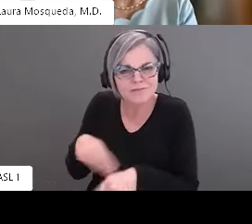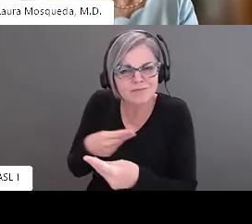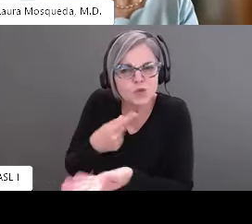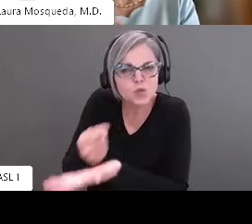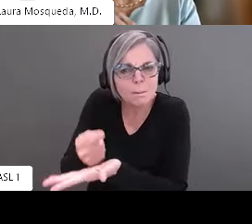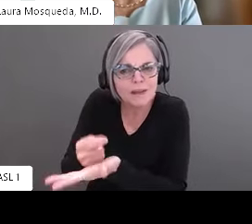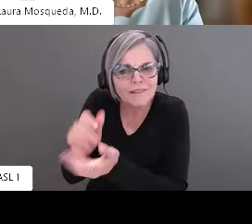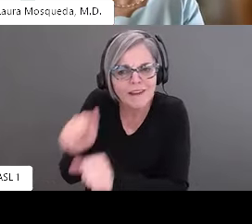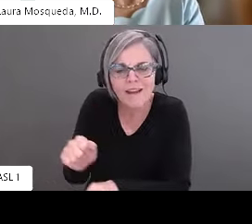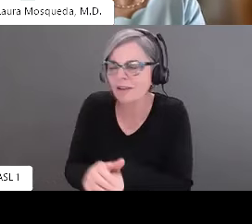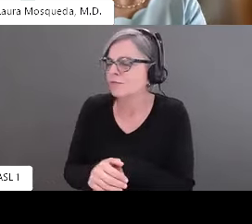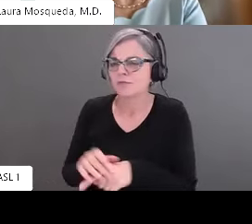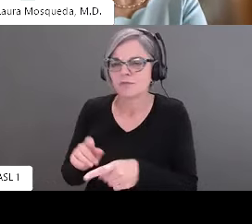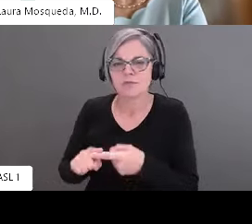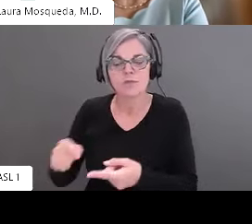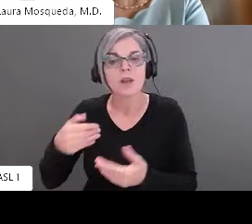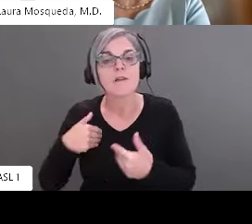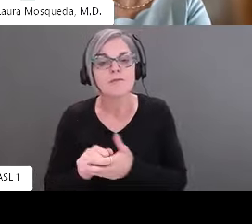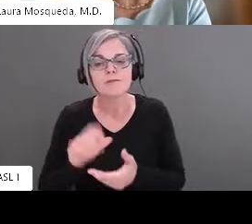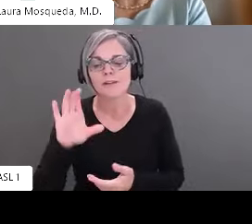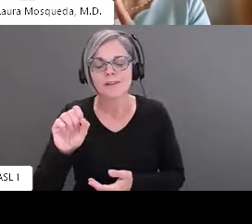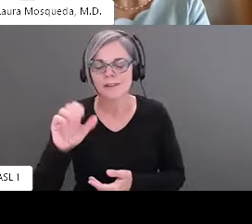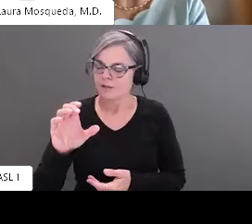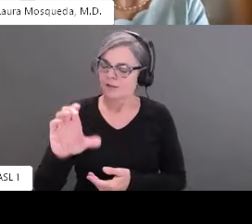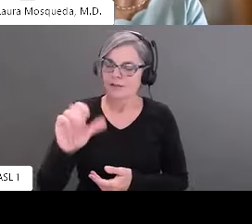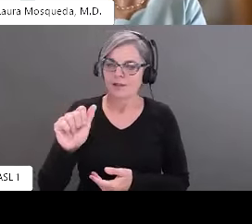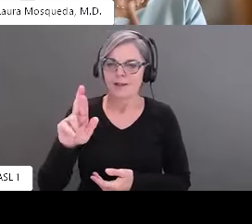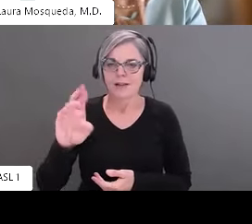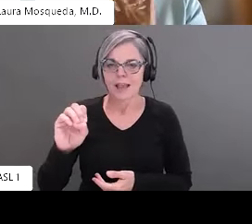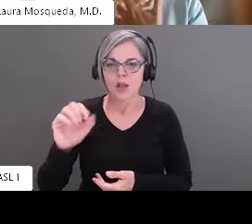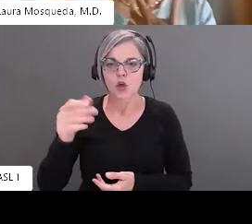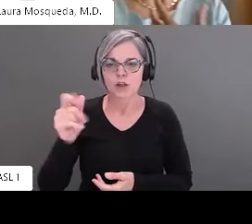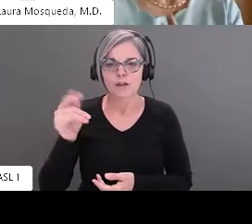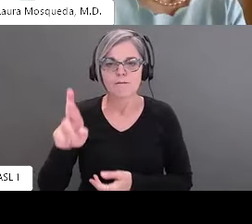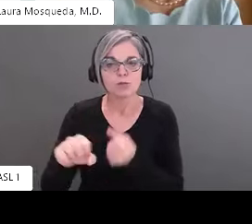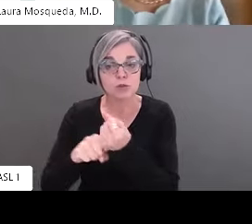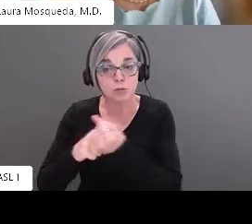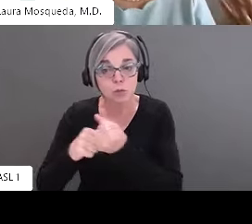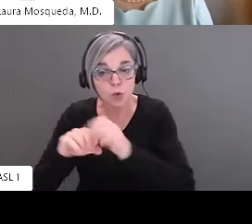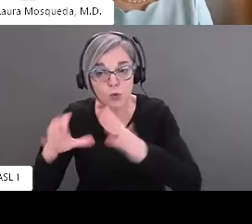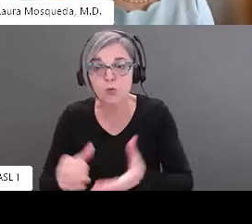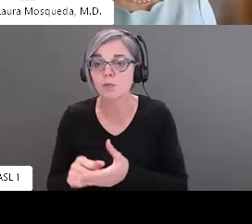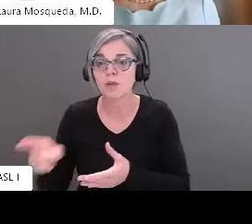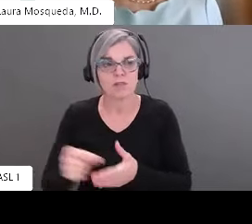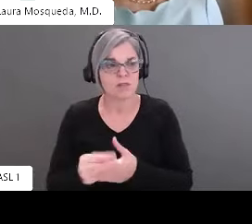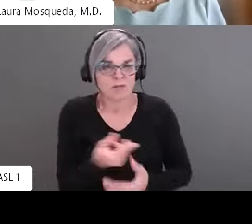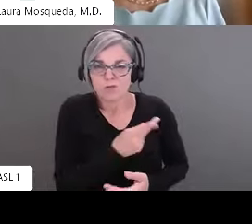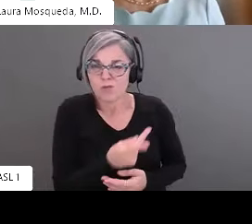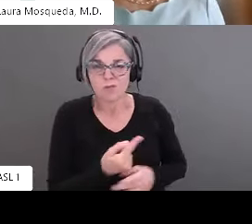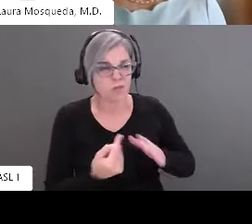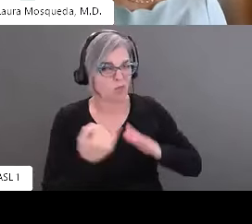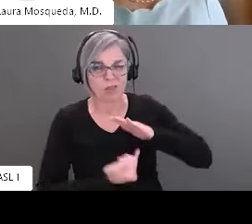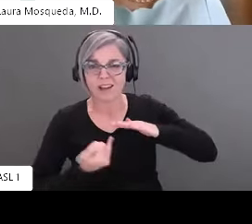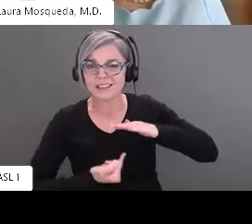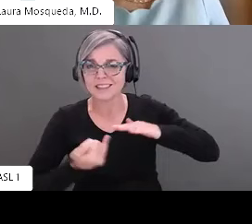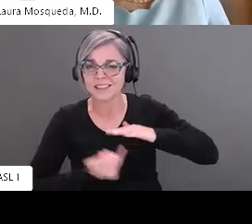groups. We can help, right? Reduce isolation, connecting them, right? Teaming, enhancing social system,